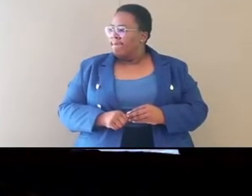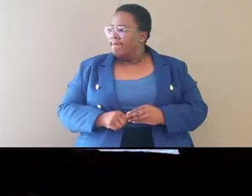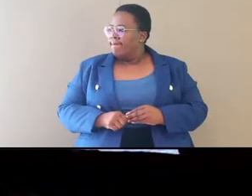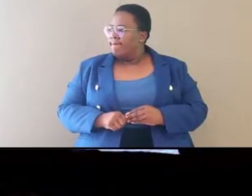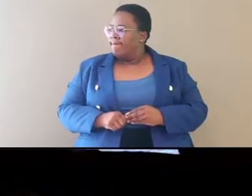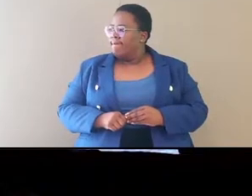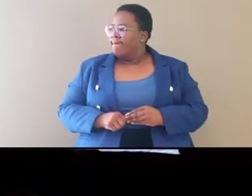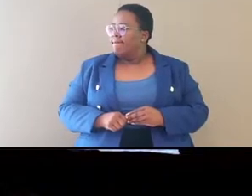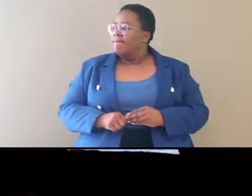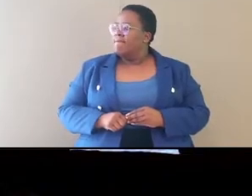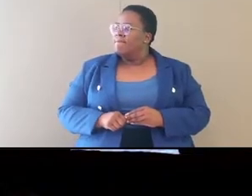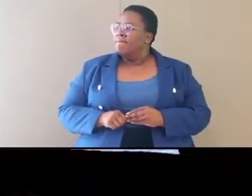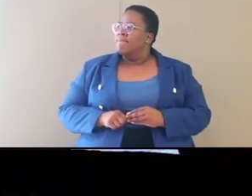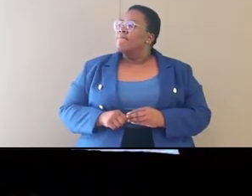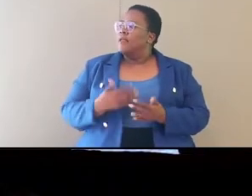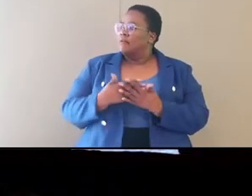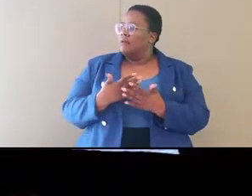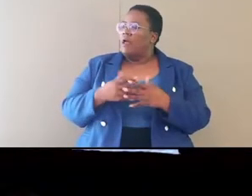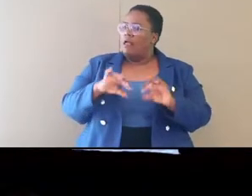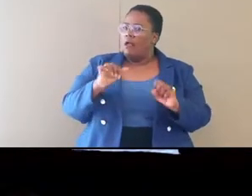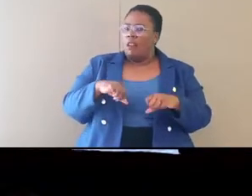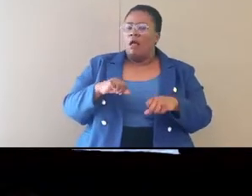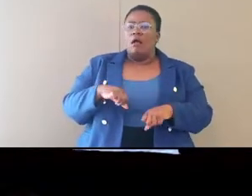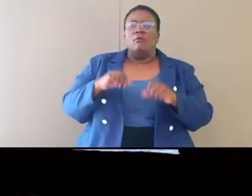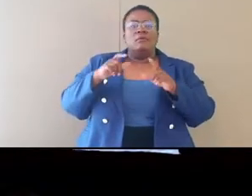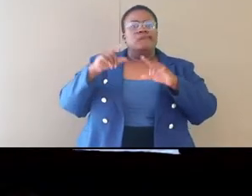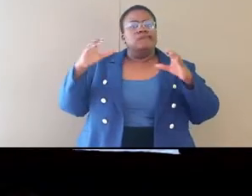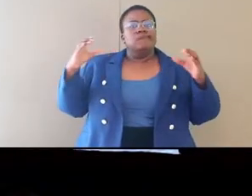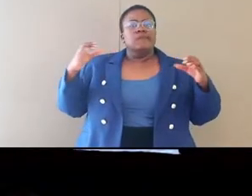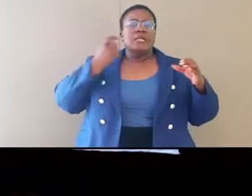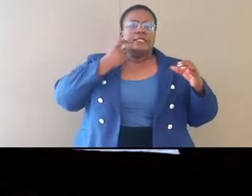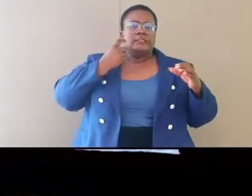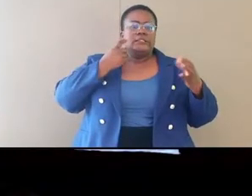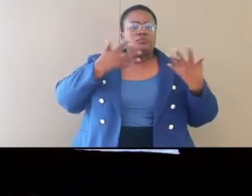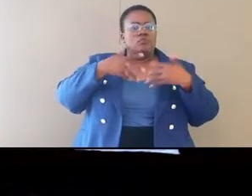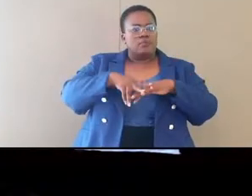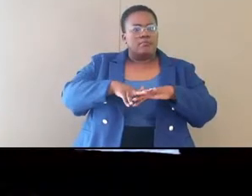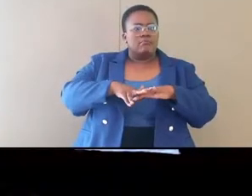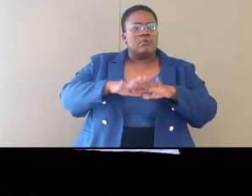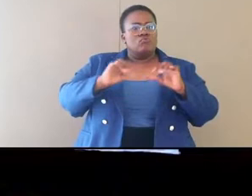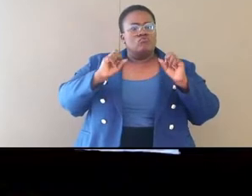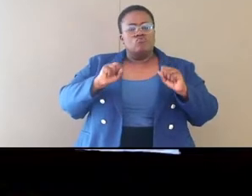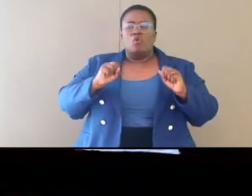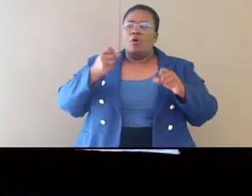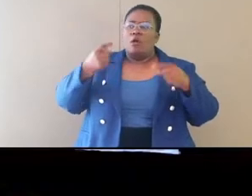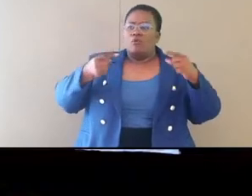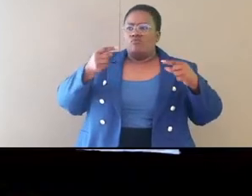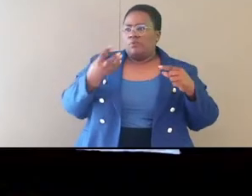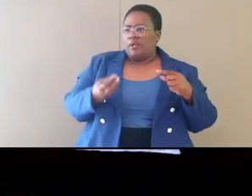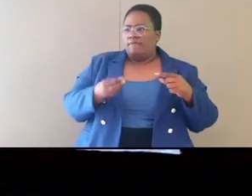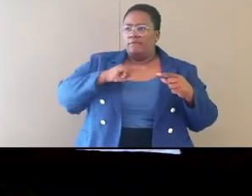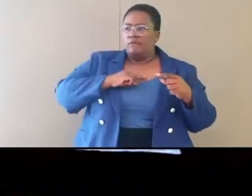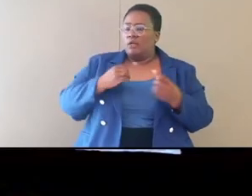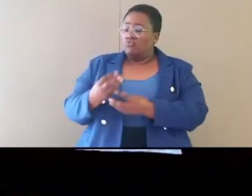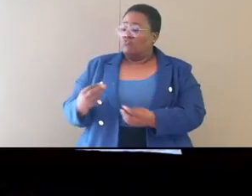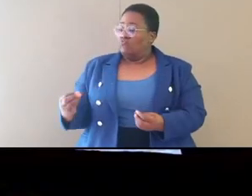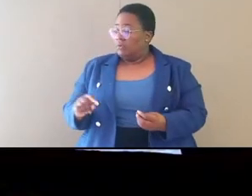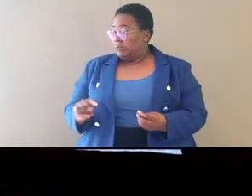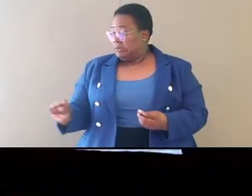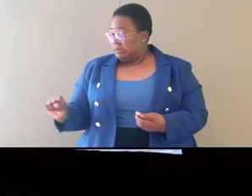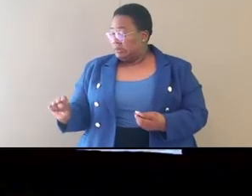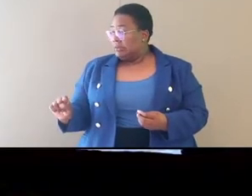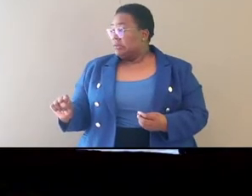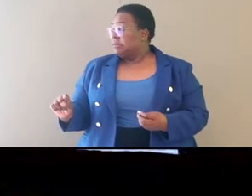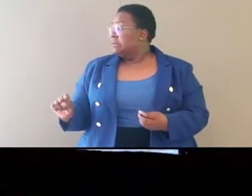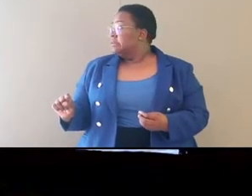be allowed for progressive expansion. It's easy to implement and verify. And then strong arguments for it. Because young children, for starting